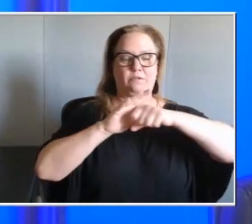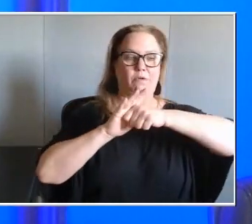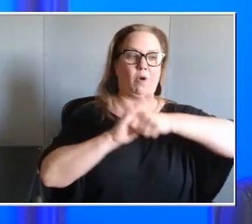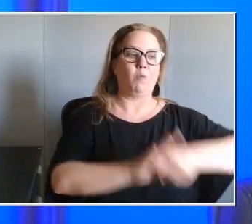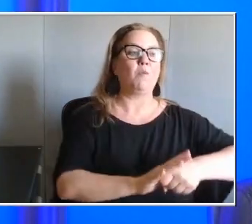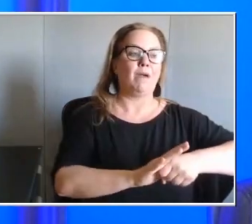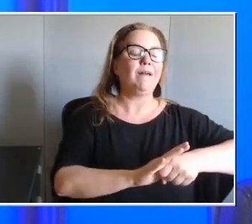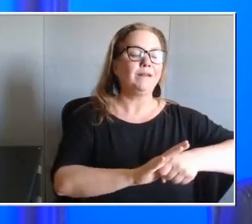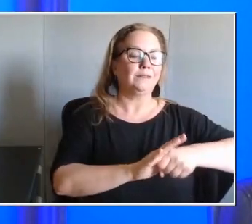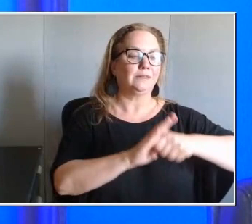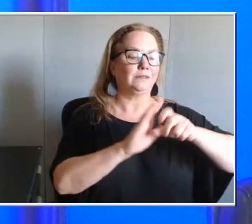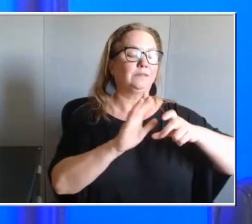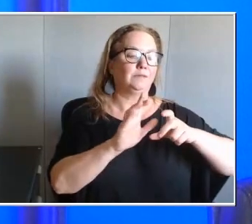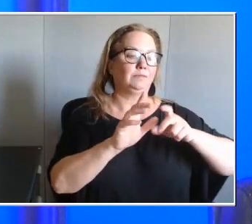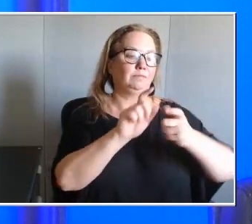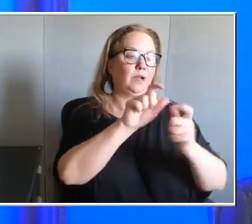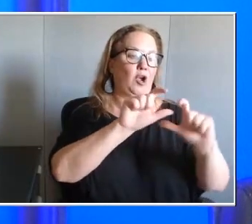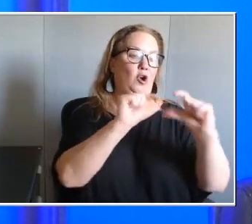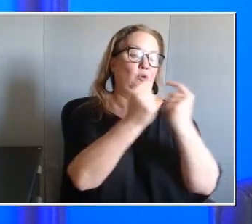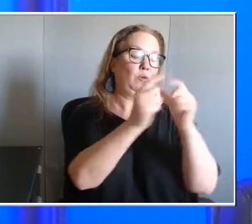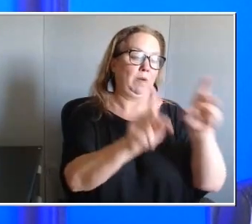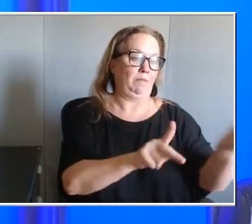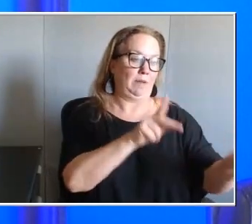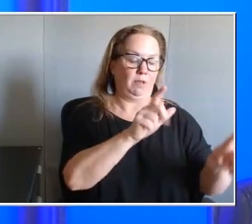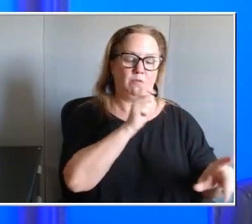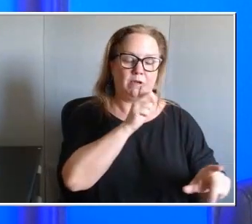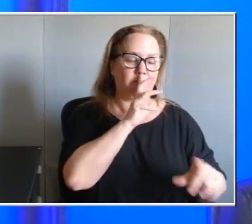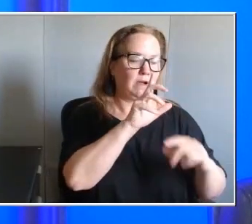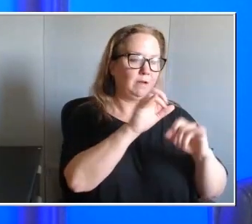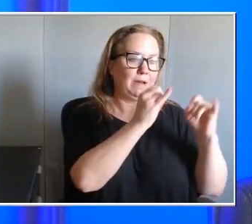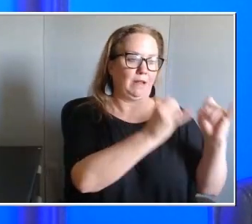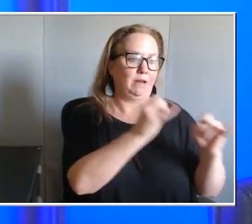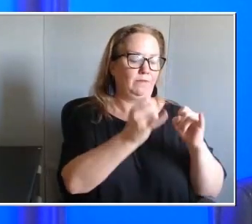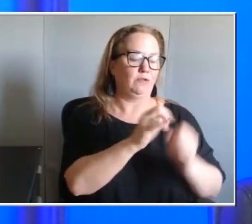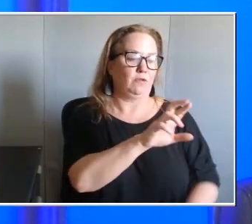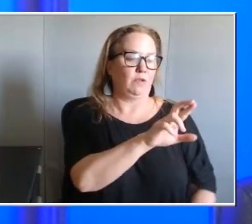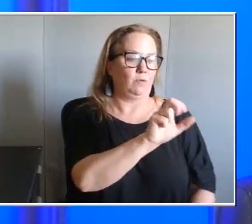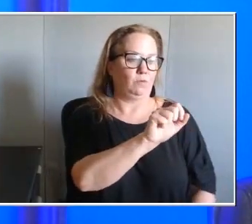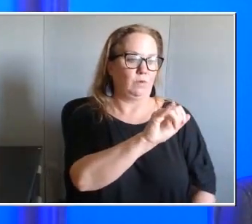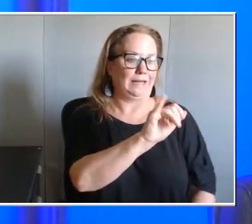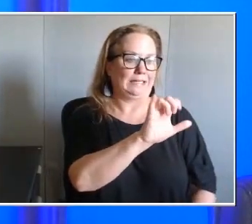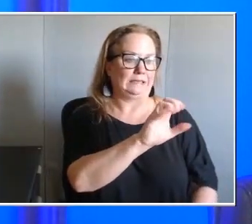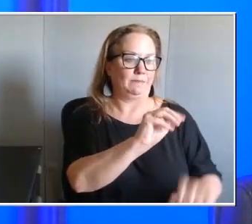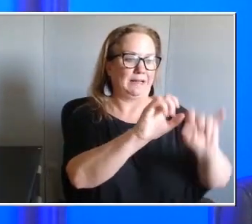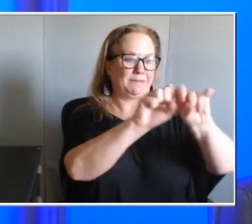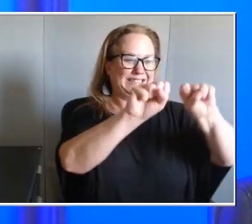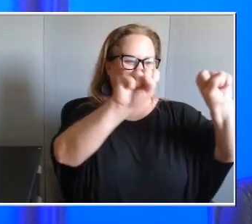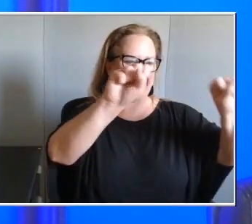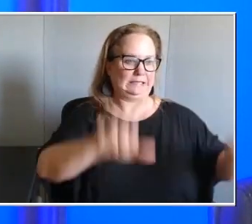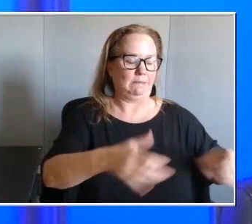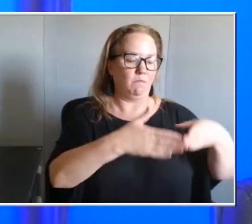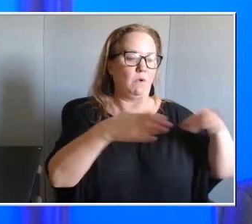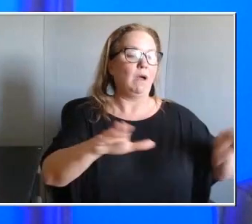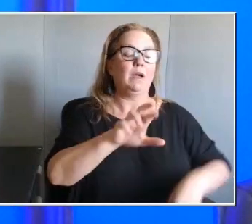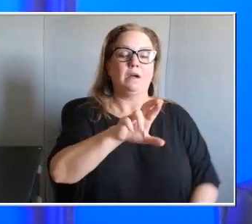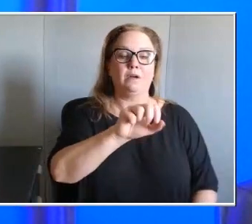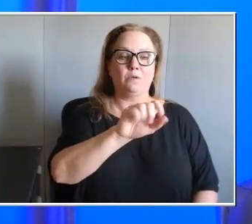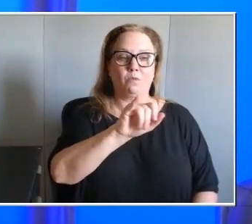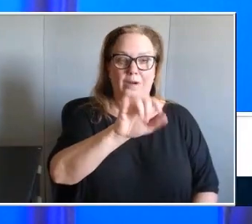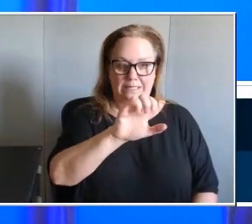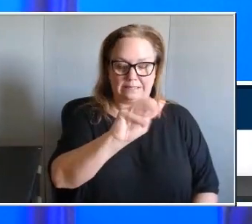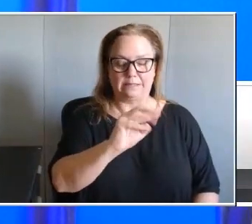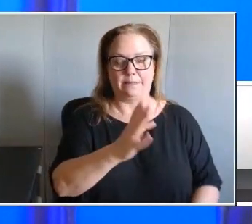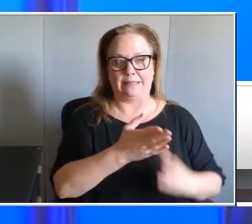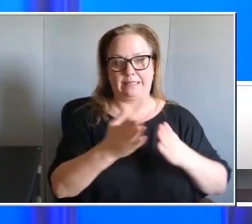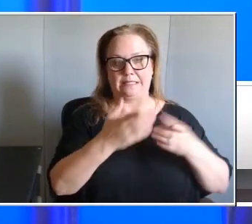people, right? And so we're not just talking about individualized racism, we're talking about systemic racism and the things that happen. And when we look